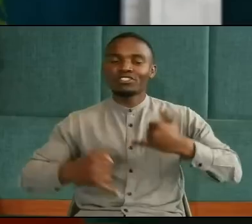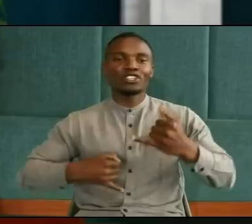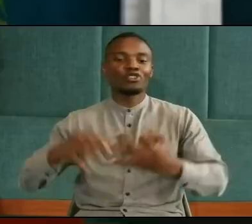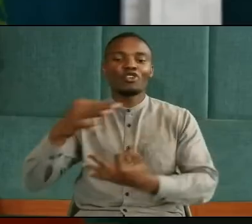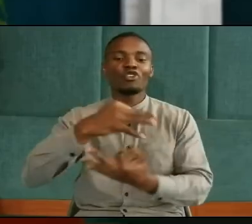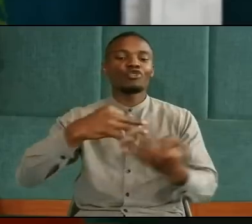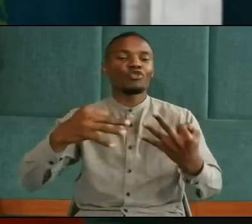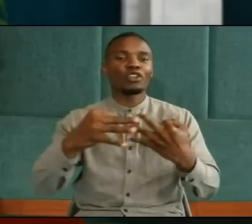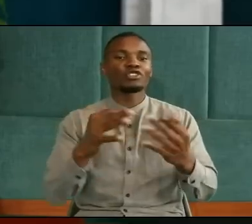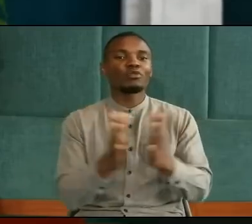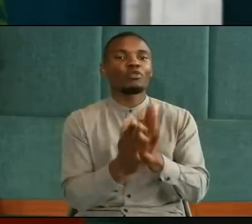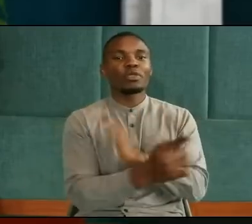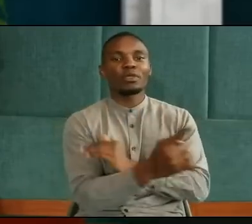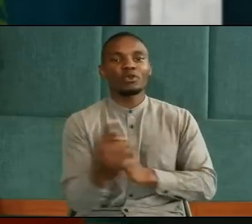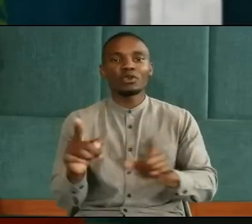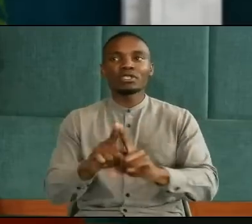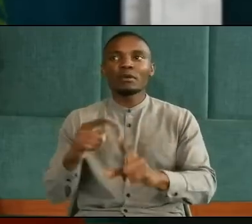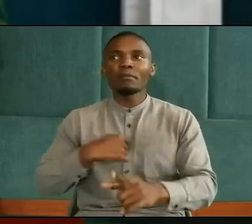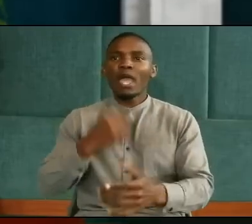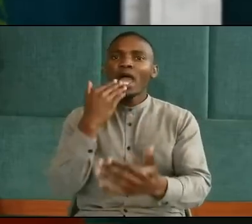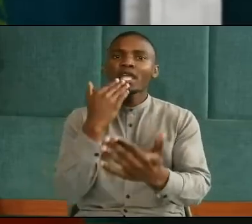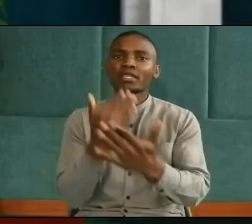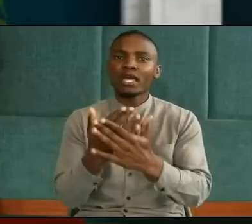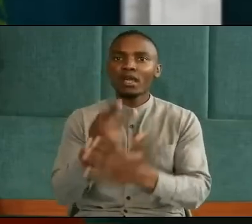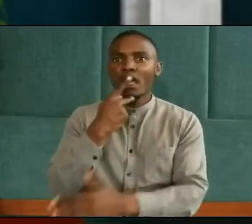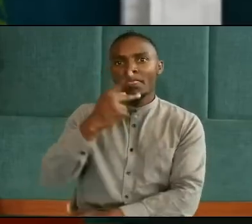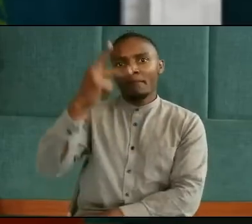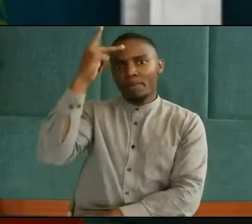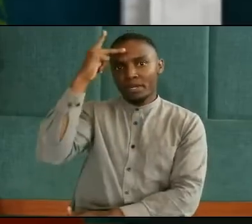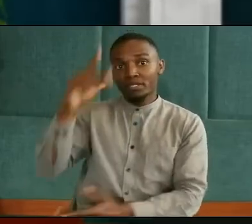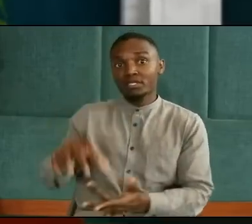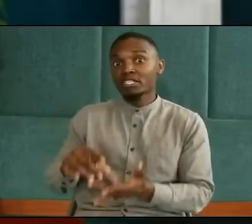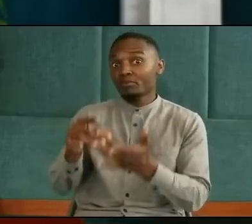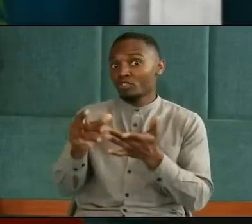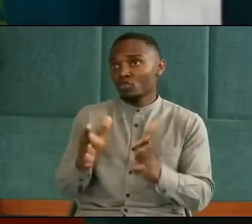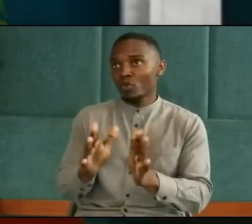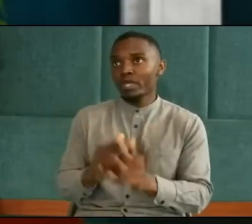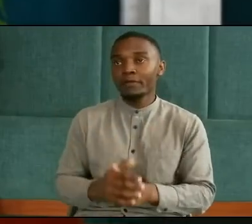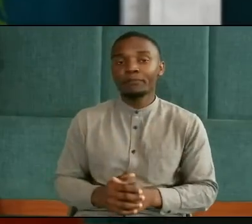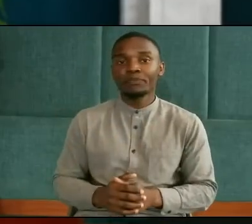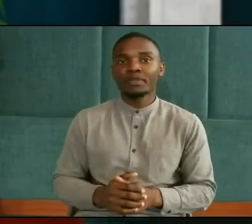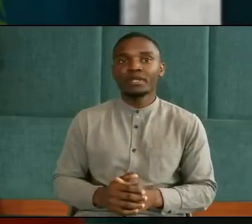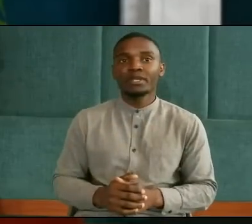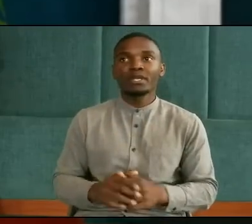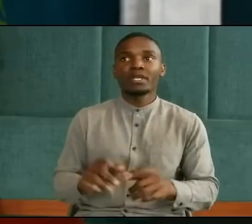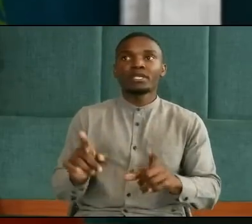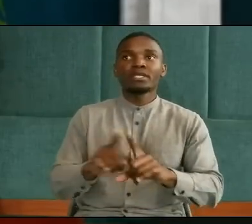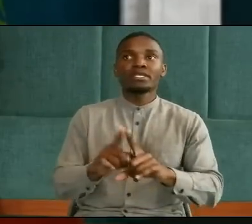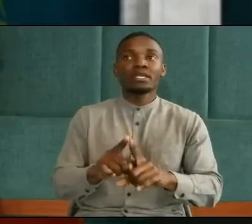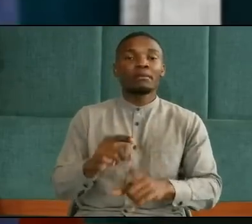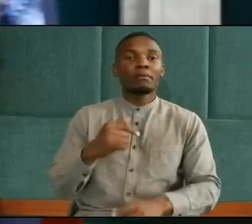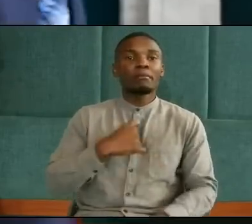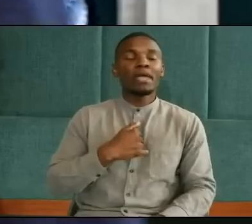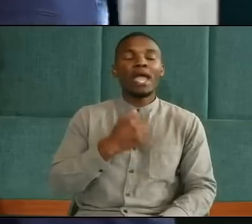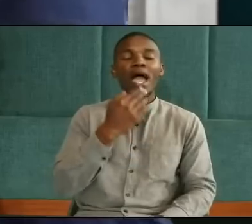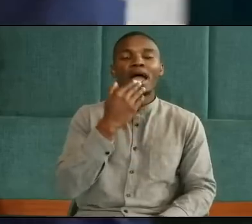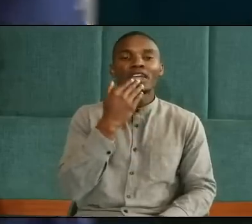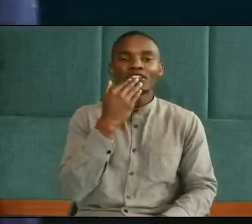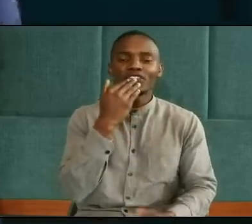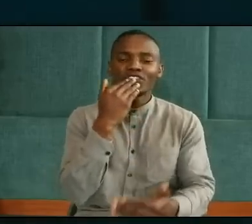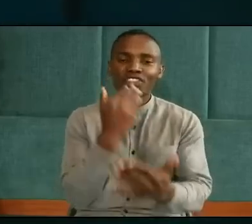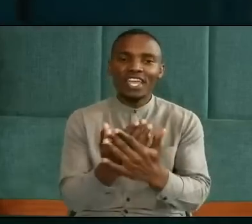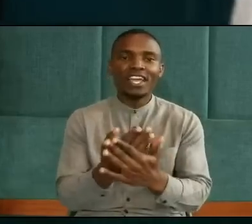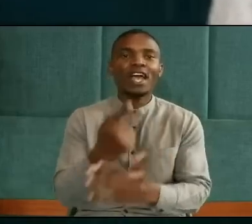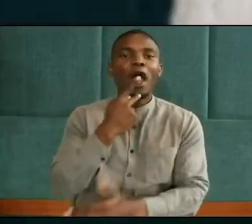you. And I really want to thank the parents in a very special way. No, let me say that correctly in Nairobi style. The parents. Let